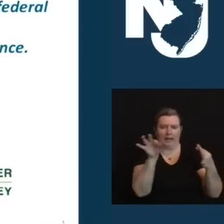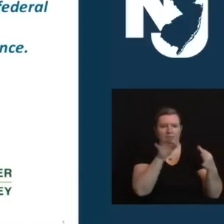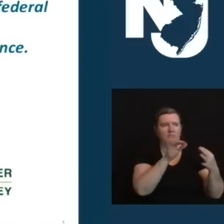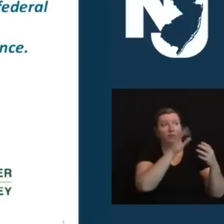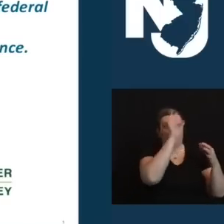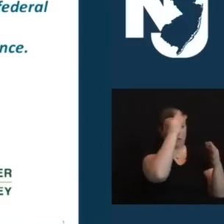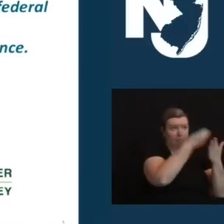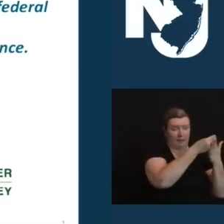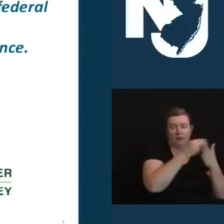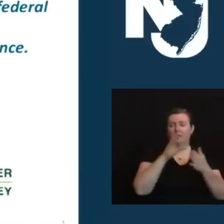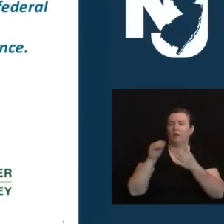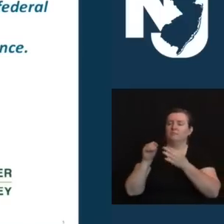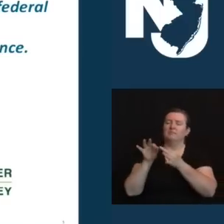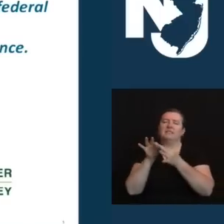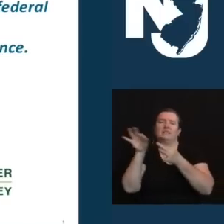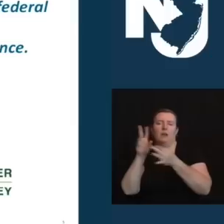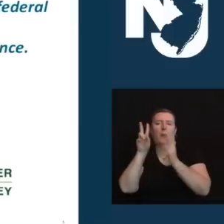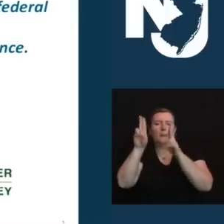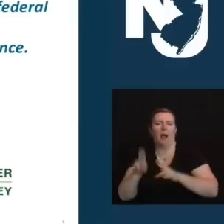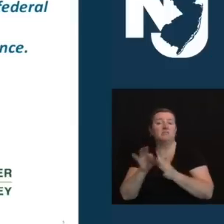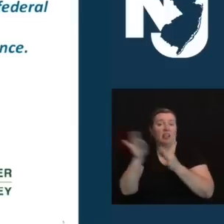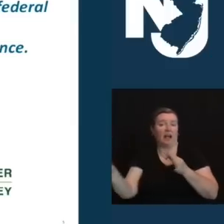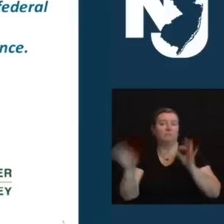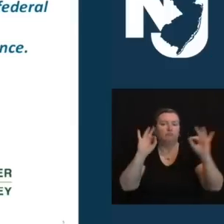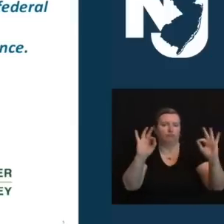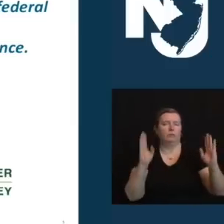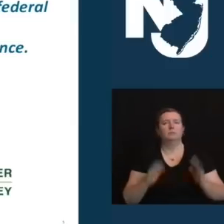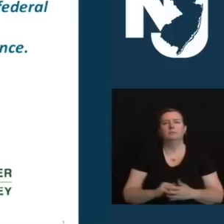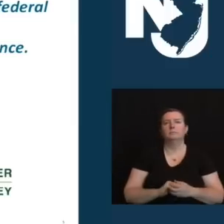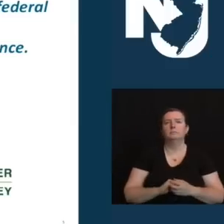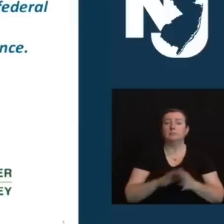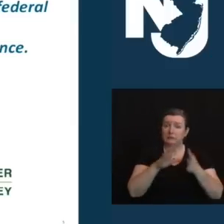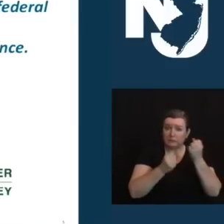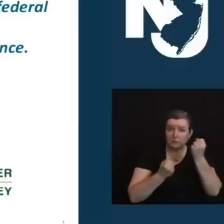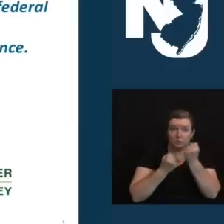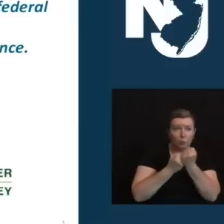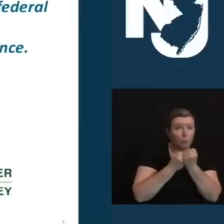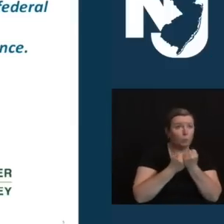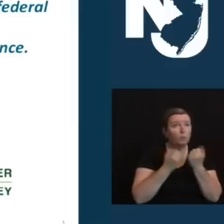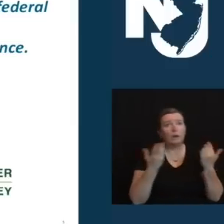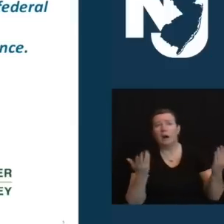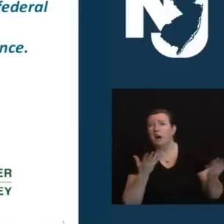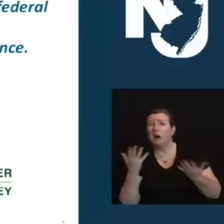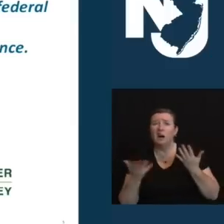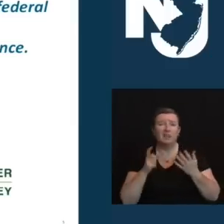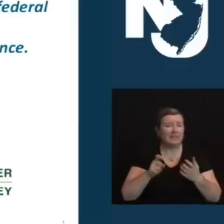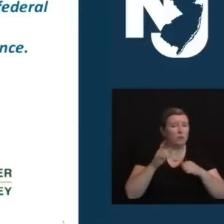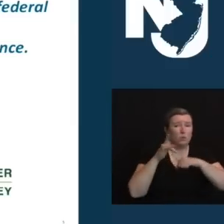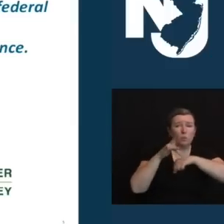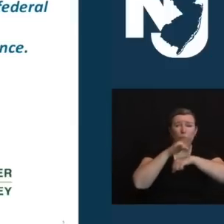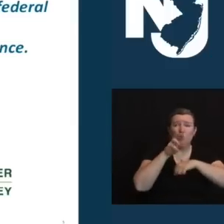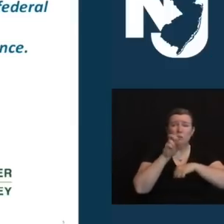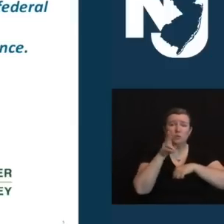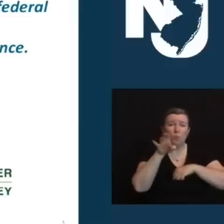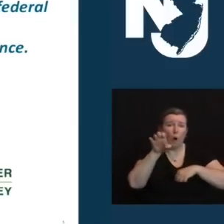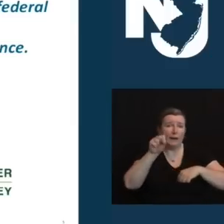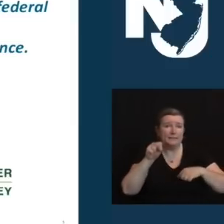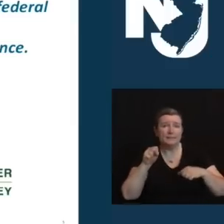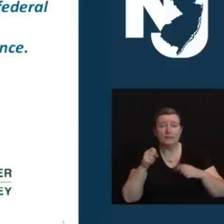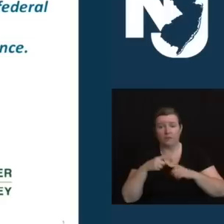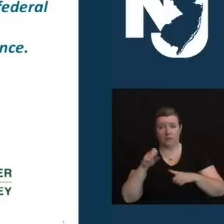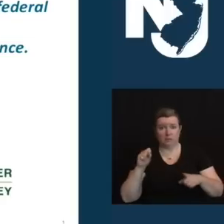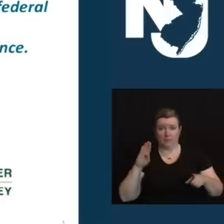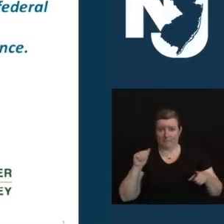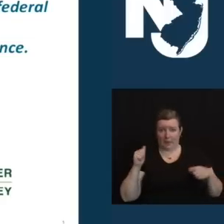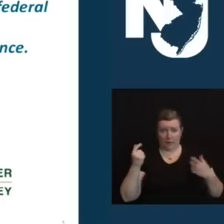next day or so here. So if you are in need of support and need of resources through the SBA's programs, not